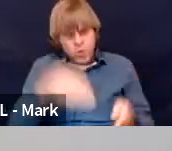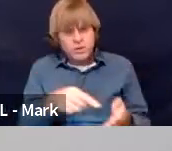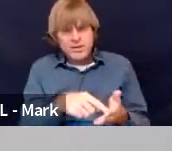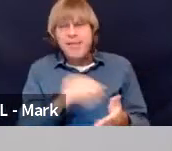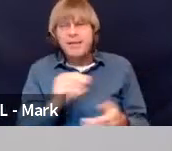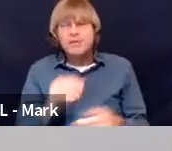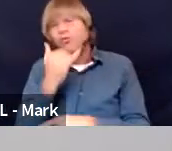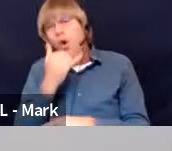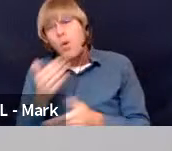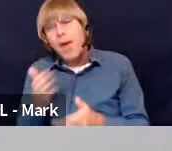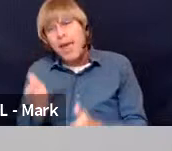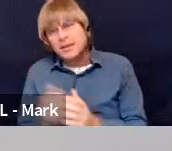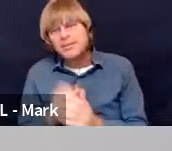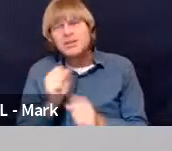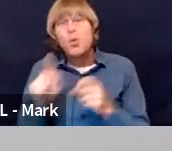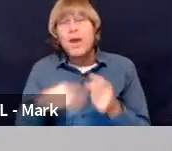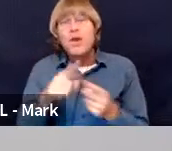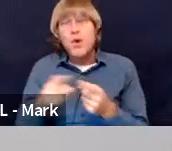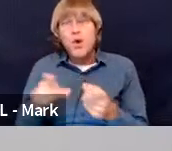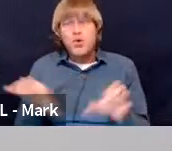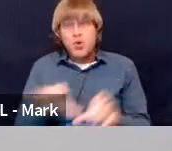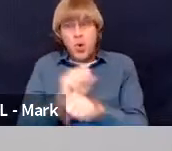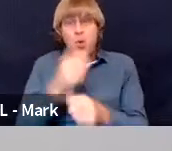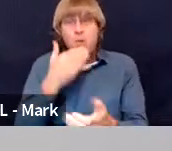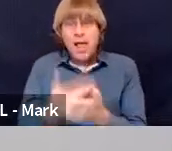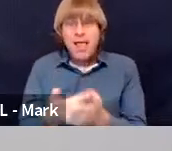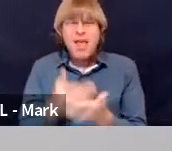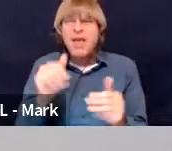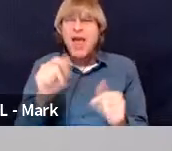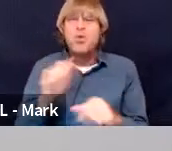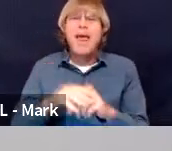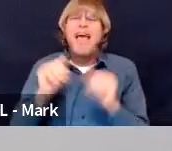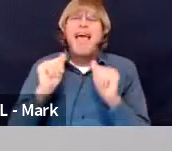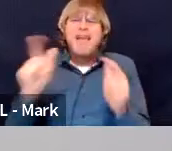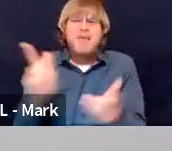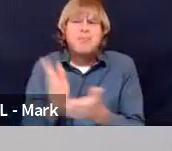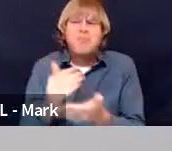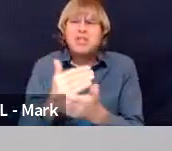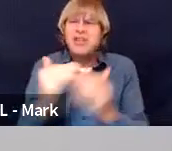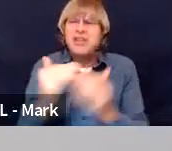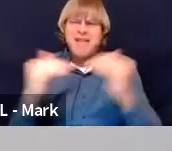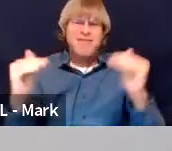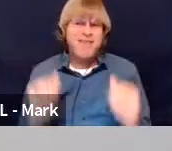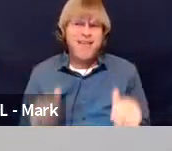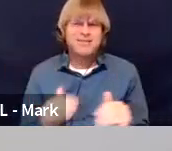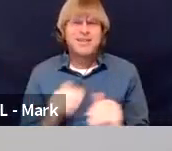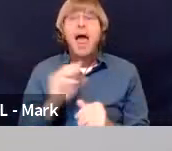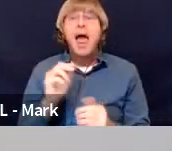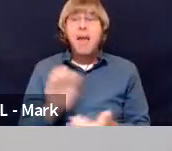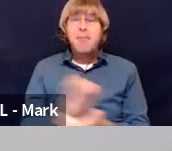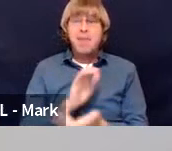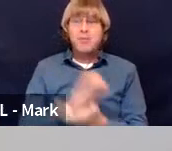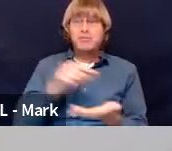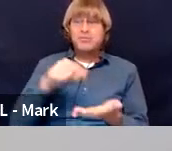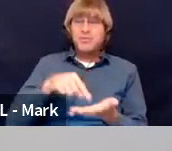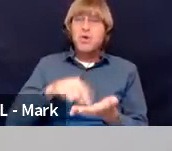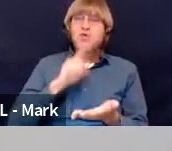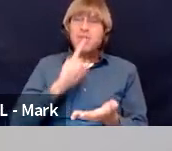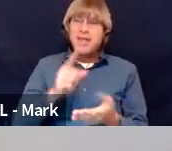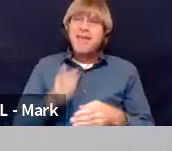it's the wrong thing. Because when you do it well, you can do it at every budget level. And paper truly